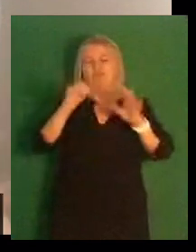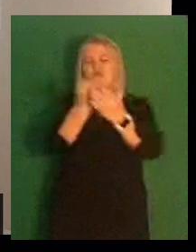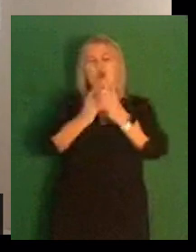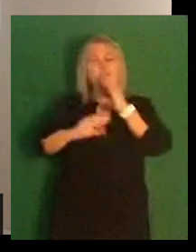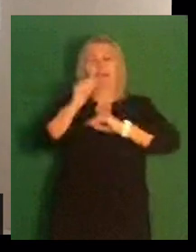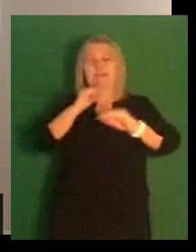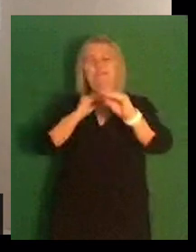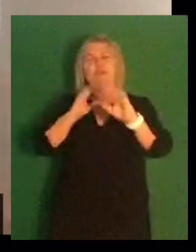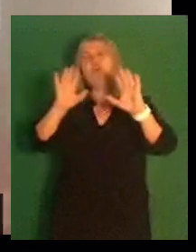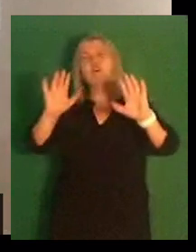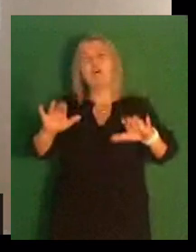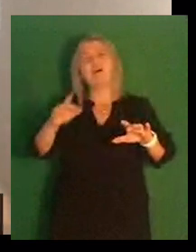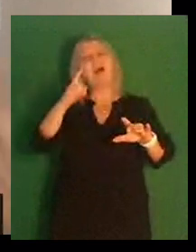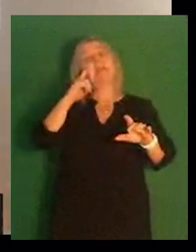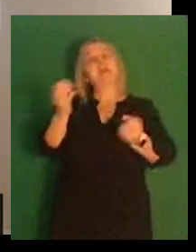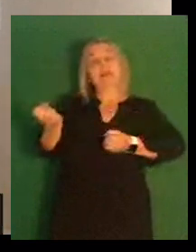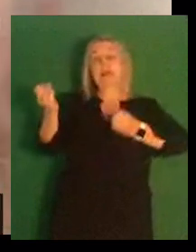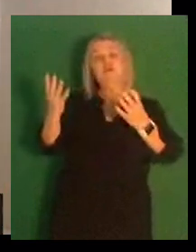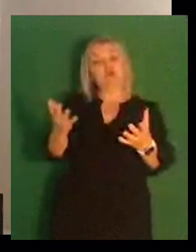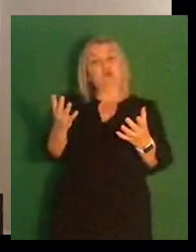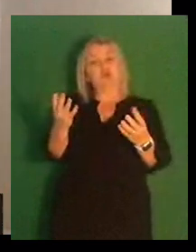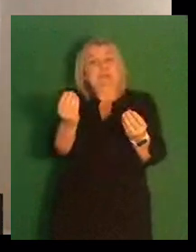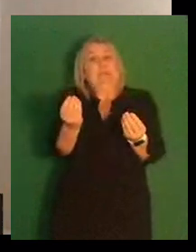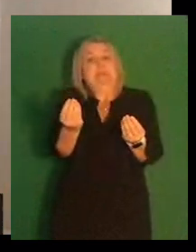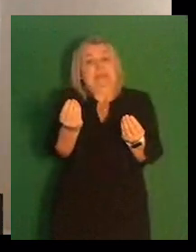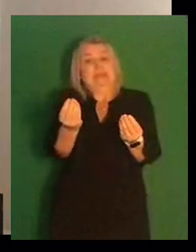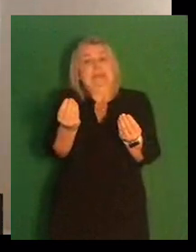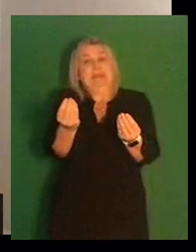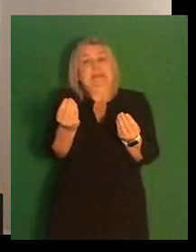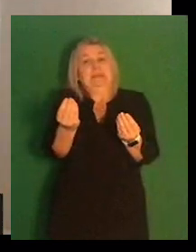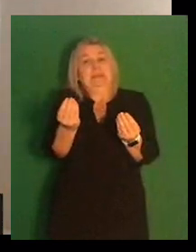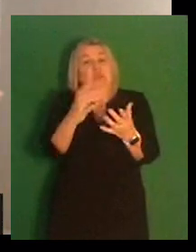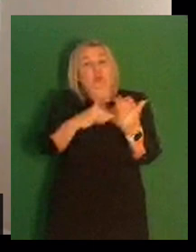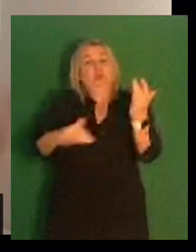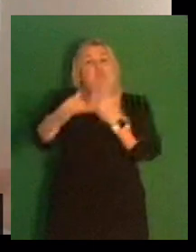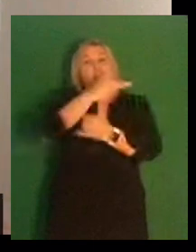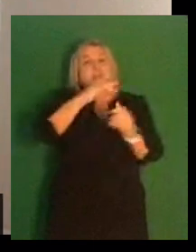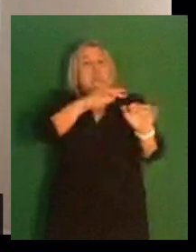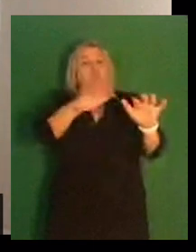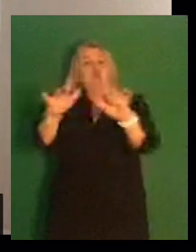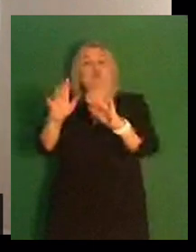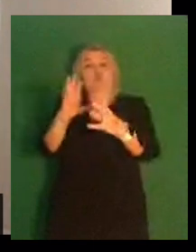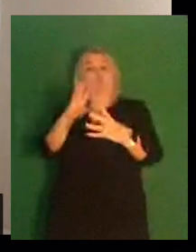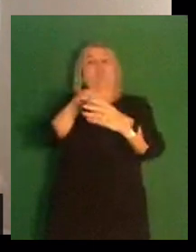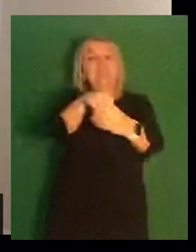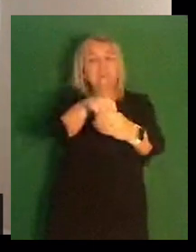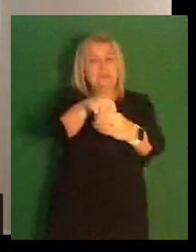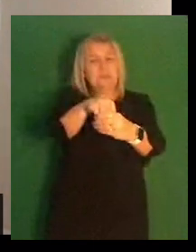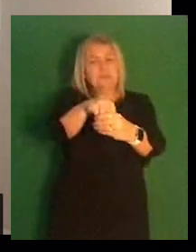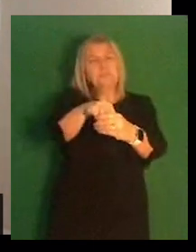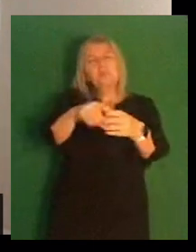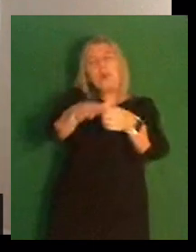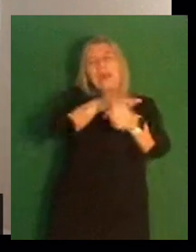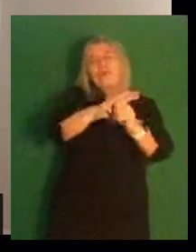them, return them into parts of society where it's lacking, where it's not as